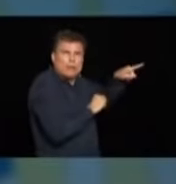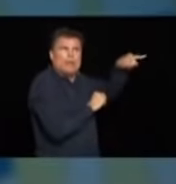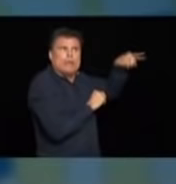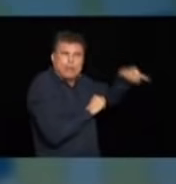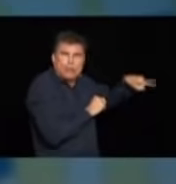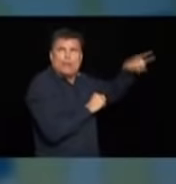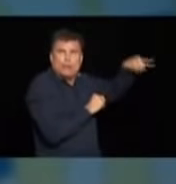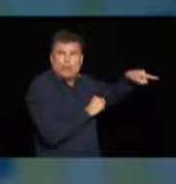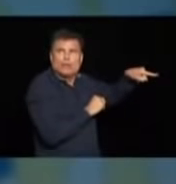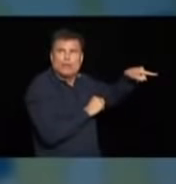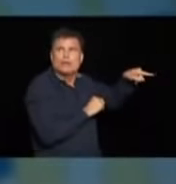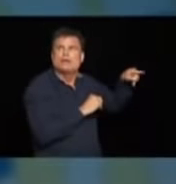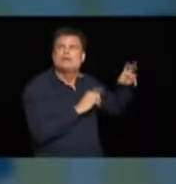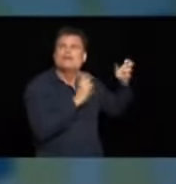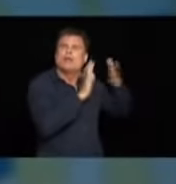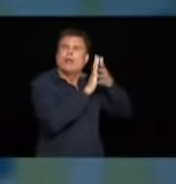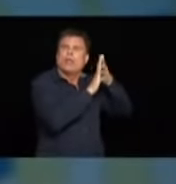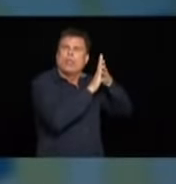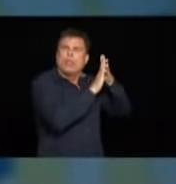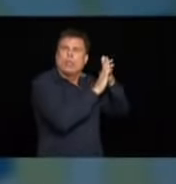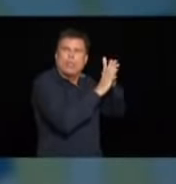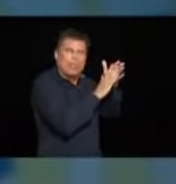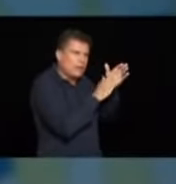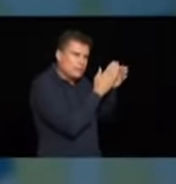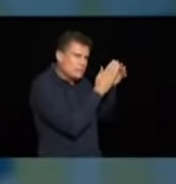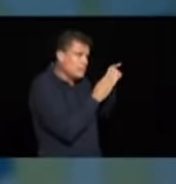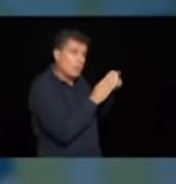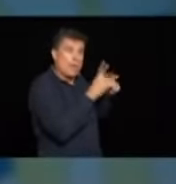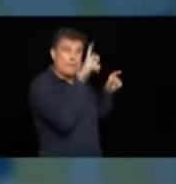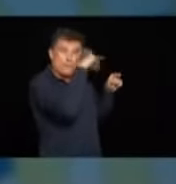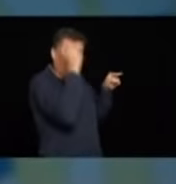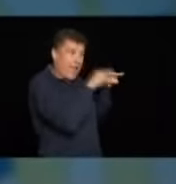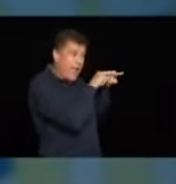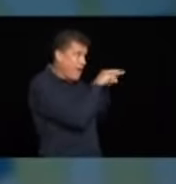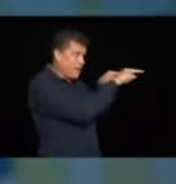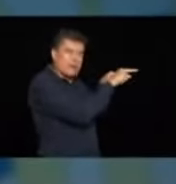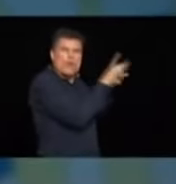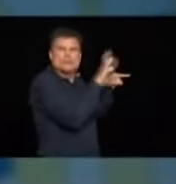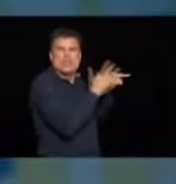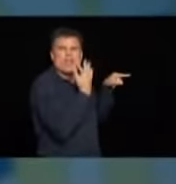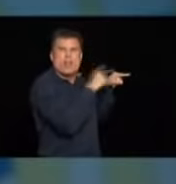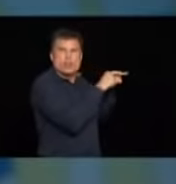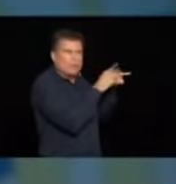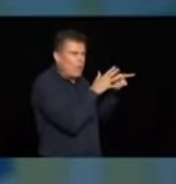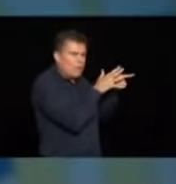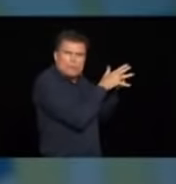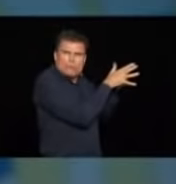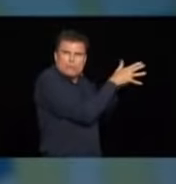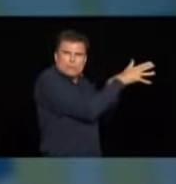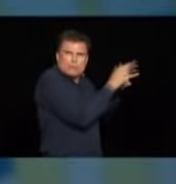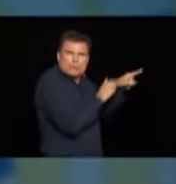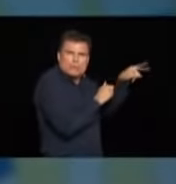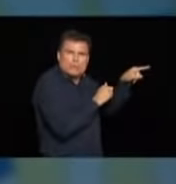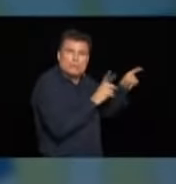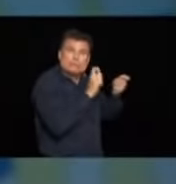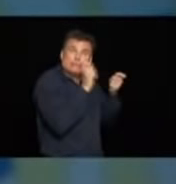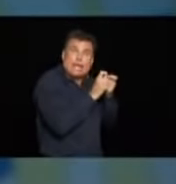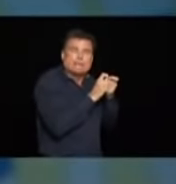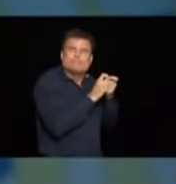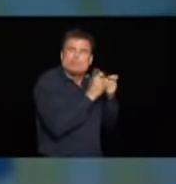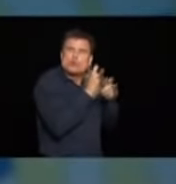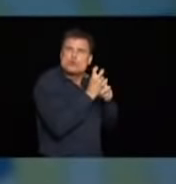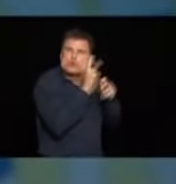single case. And that is the things that we all do together. So with COVID-19 in our province, we